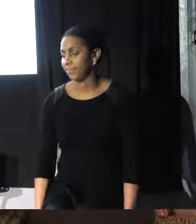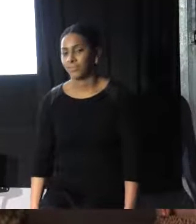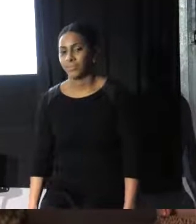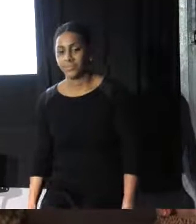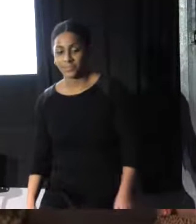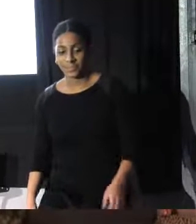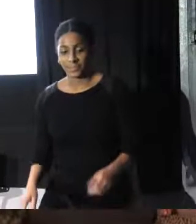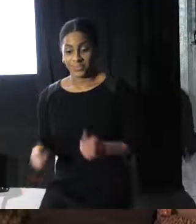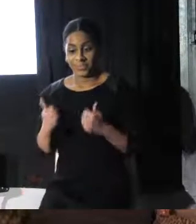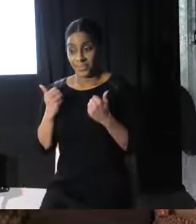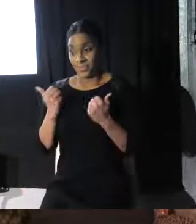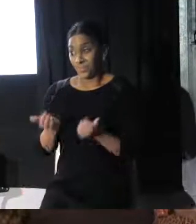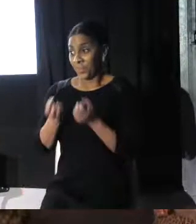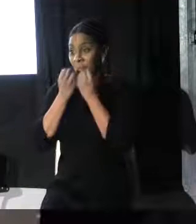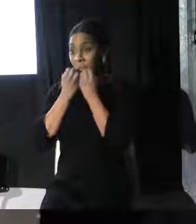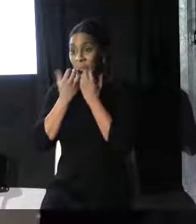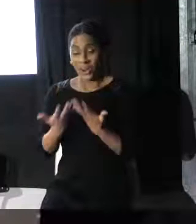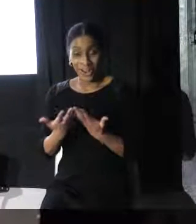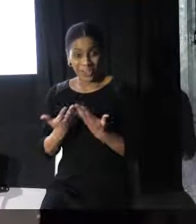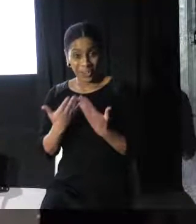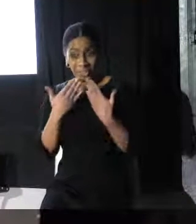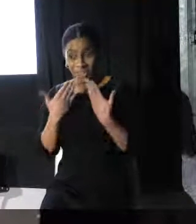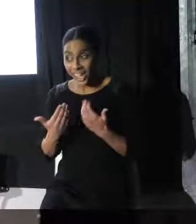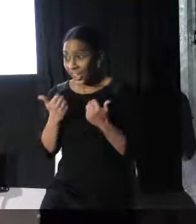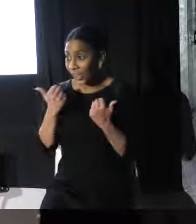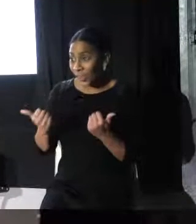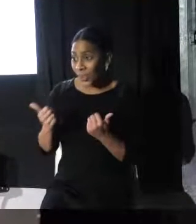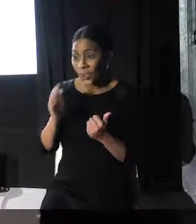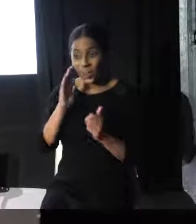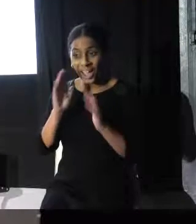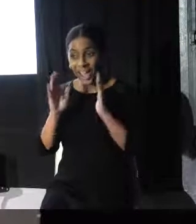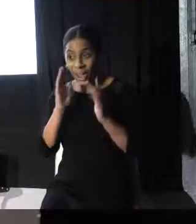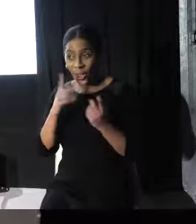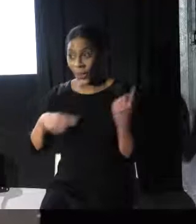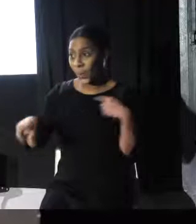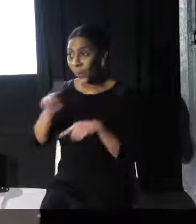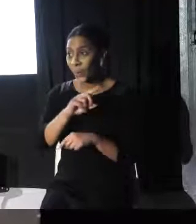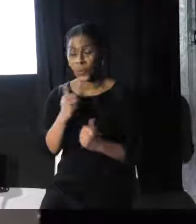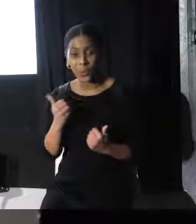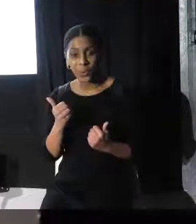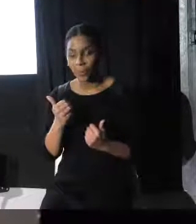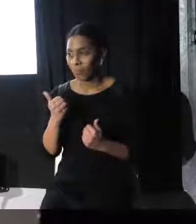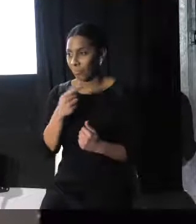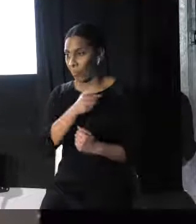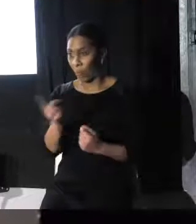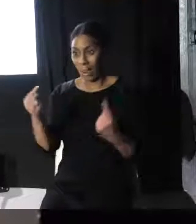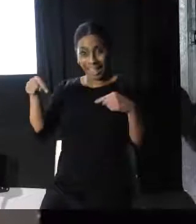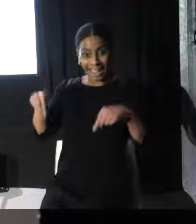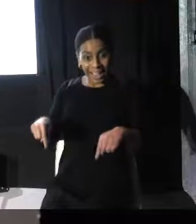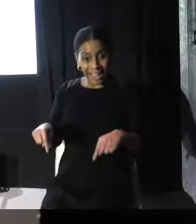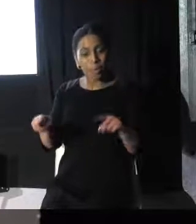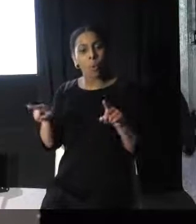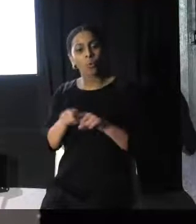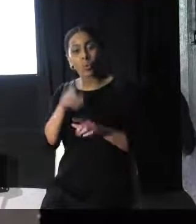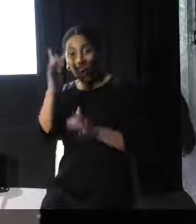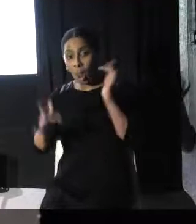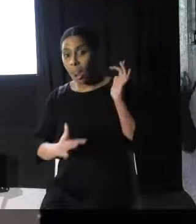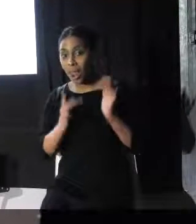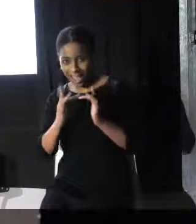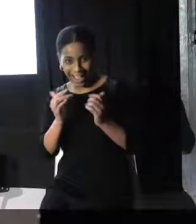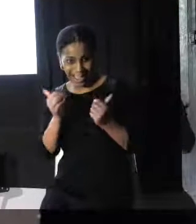Okay, wonderful. Thank you so much. And hello to everyone, obviously here, but also